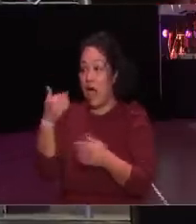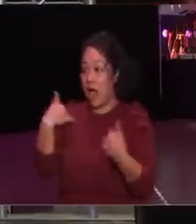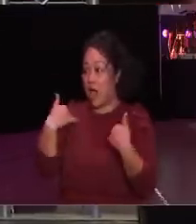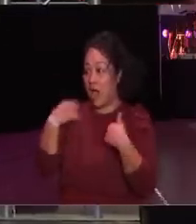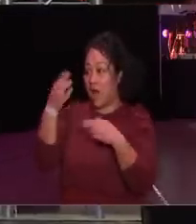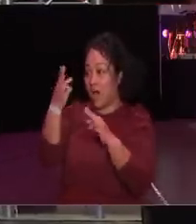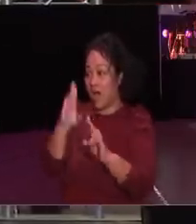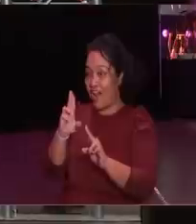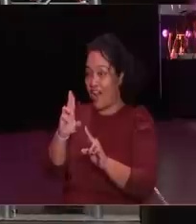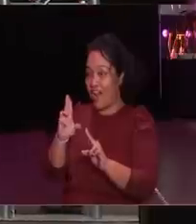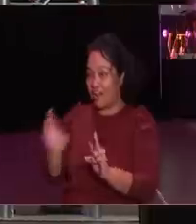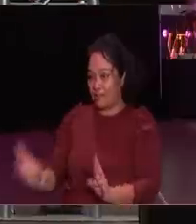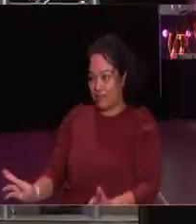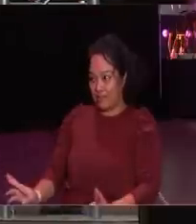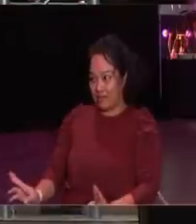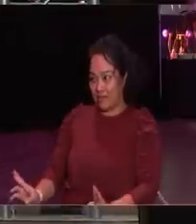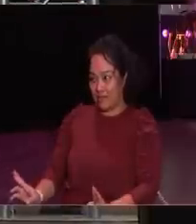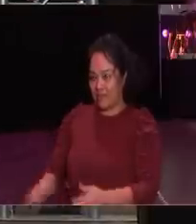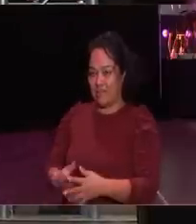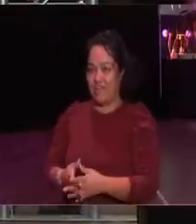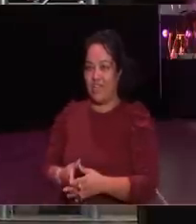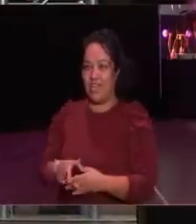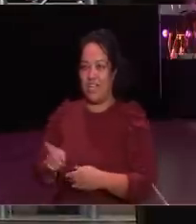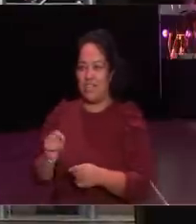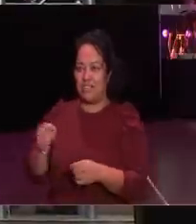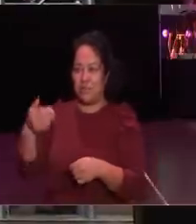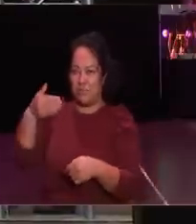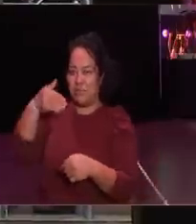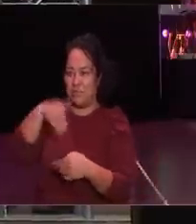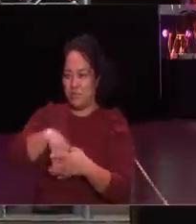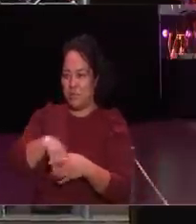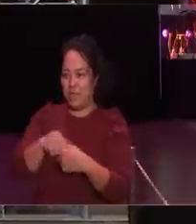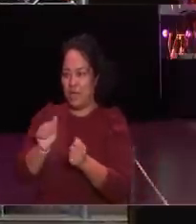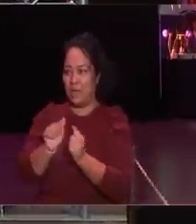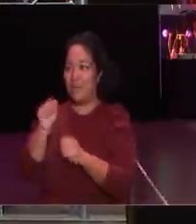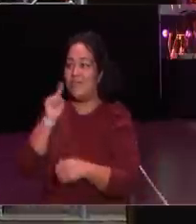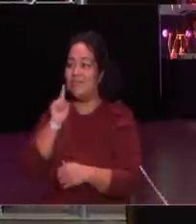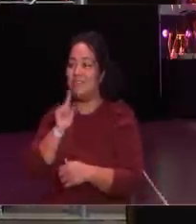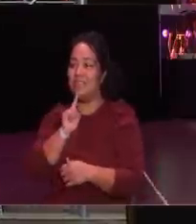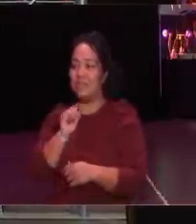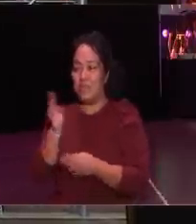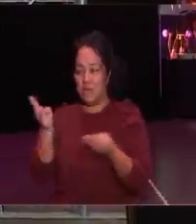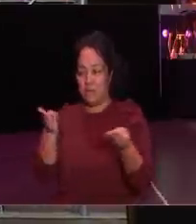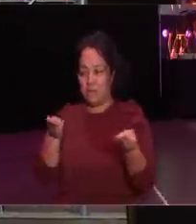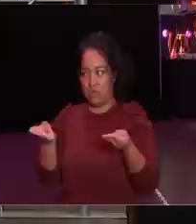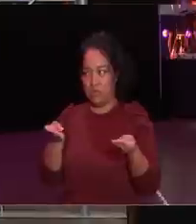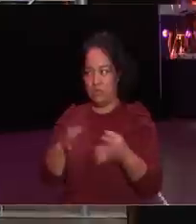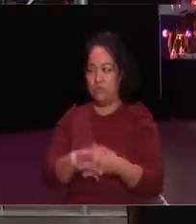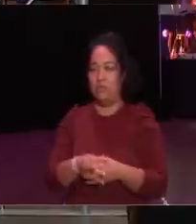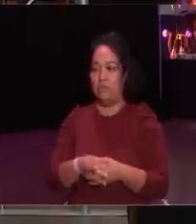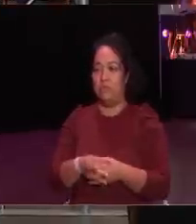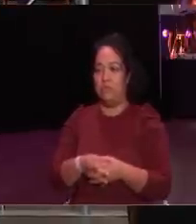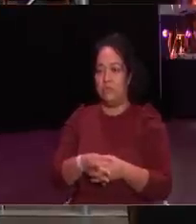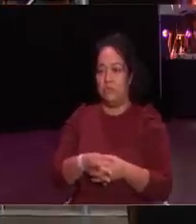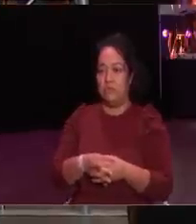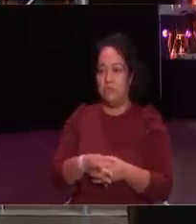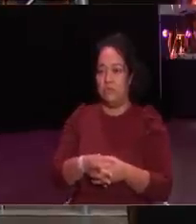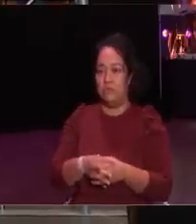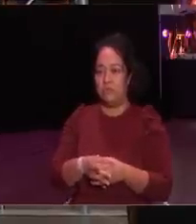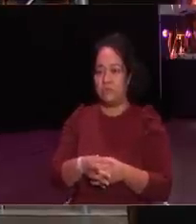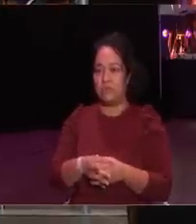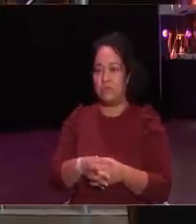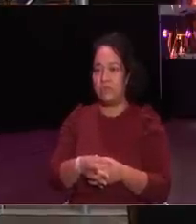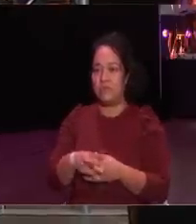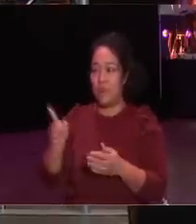honor de estar con el ministerio de sordos. To be with the deaf ministry. Y cuando llegué al auditorio donde